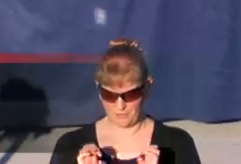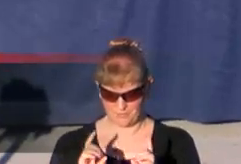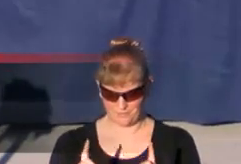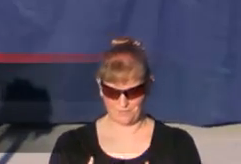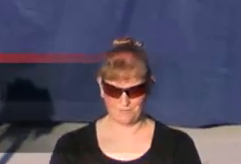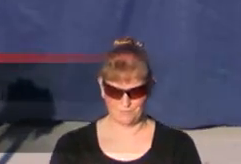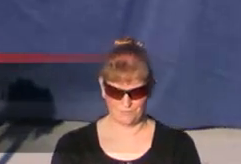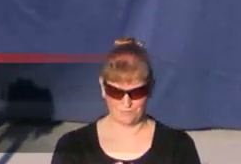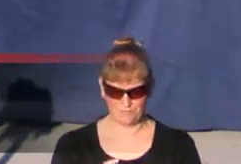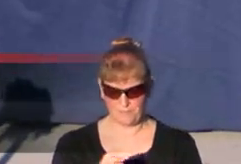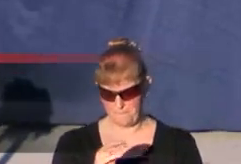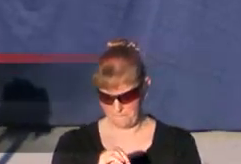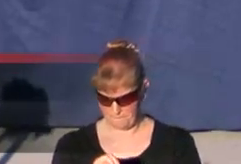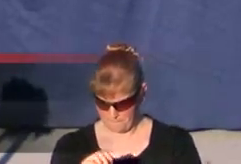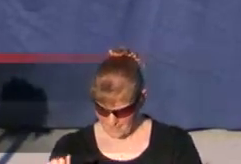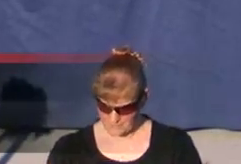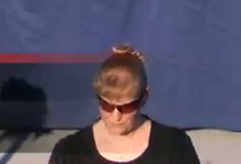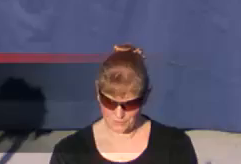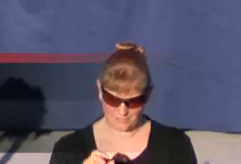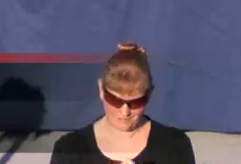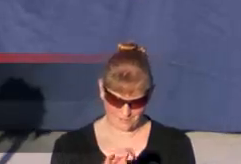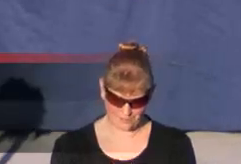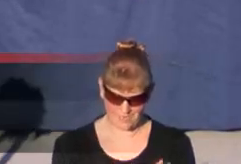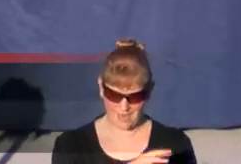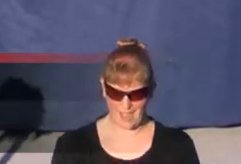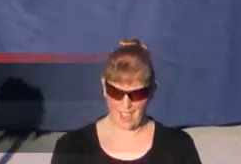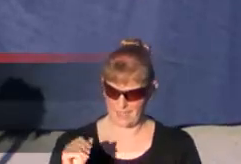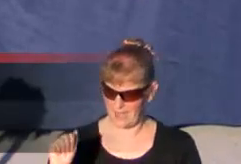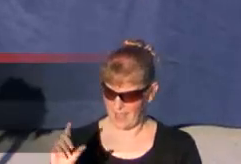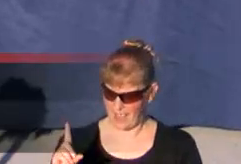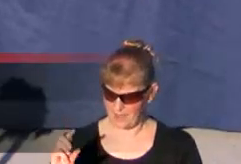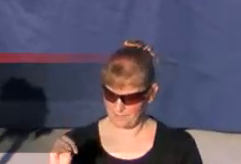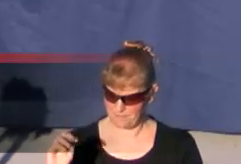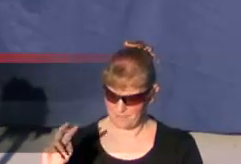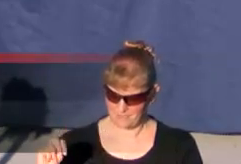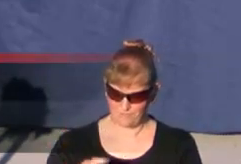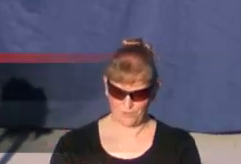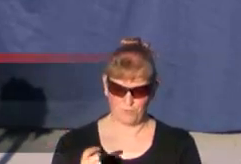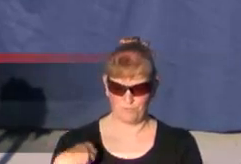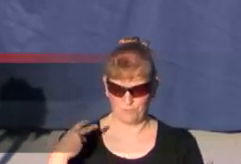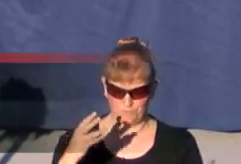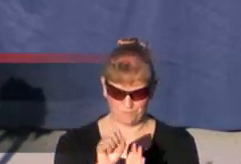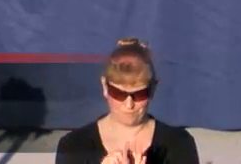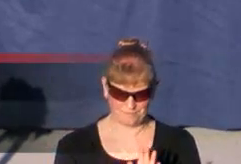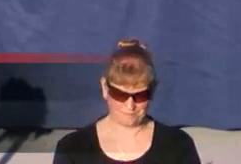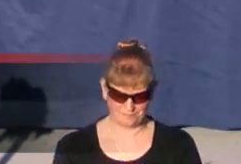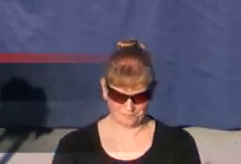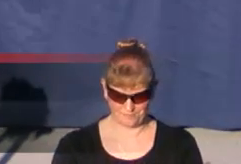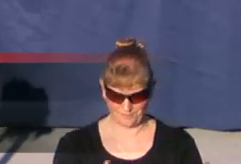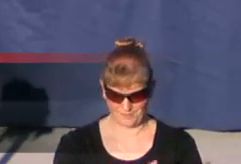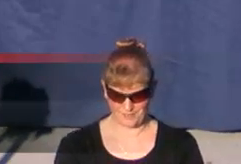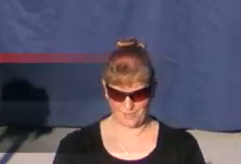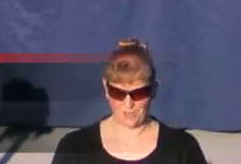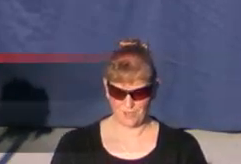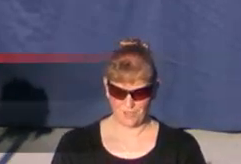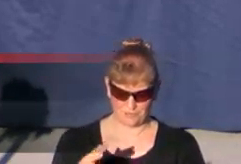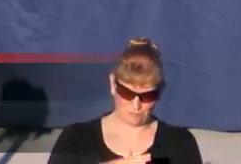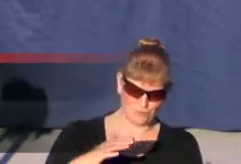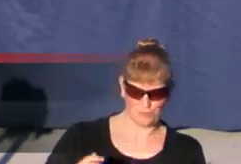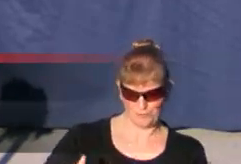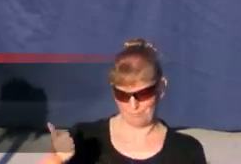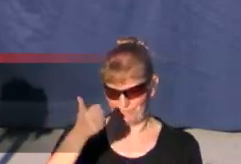Education, Master's in Counseling, and Administration from Washington State University. Superintendent, Mrs. Michelle